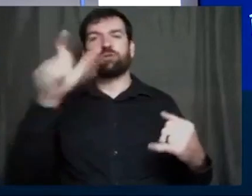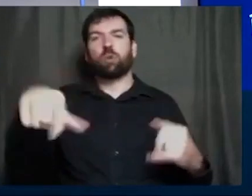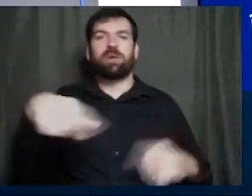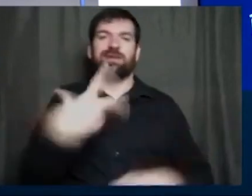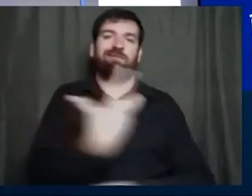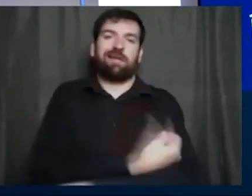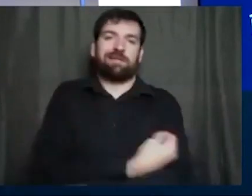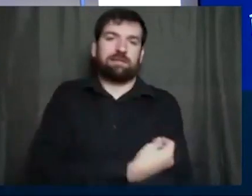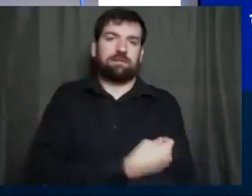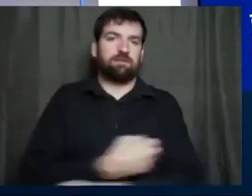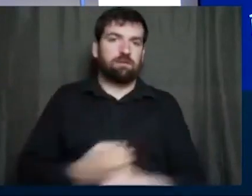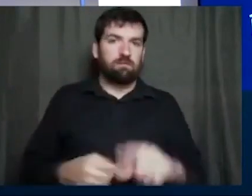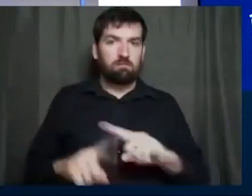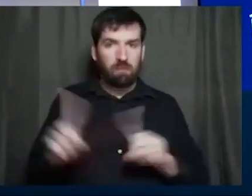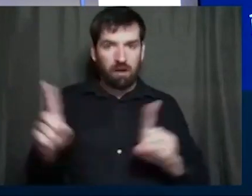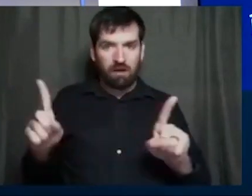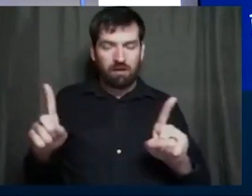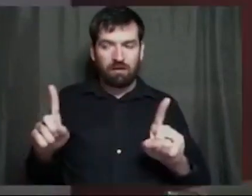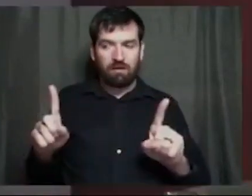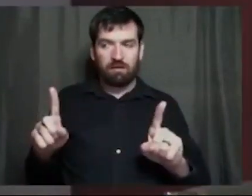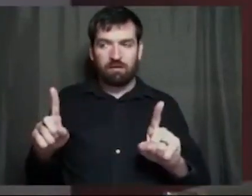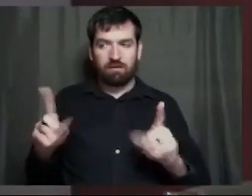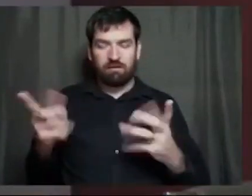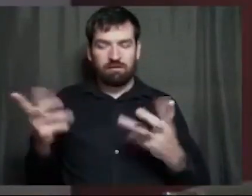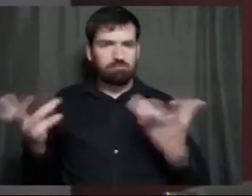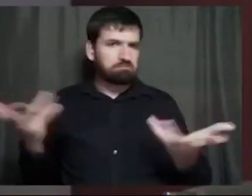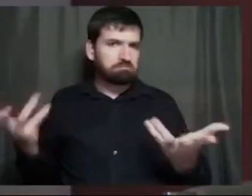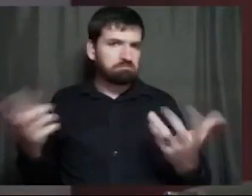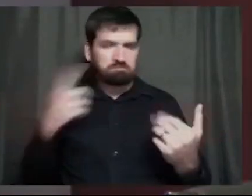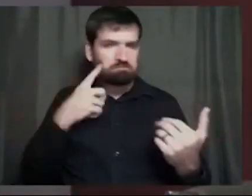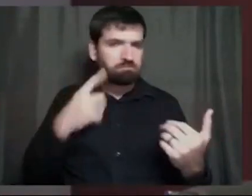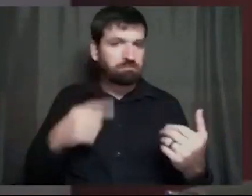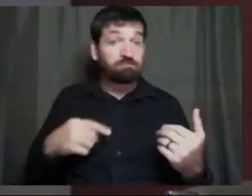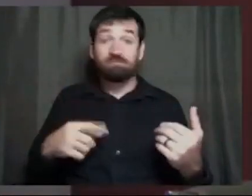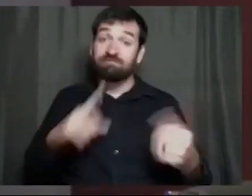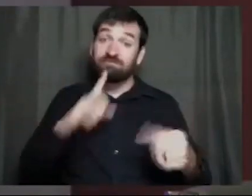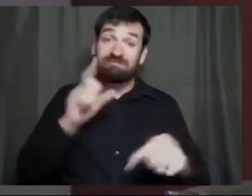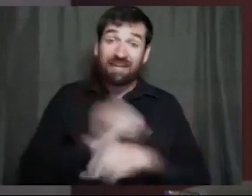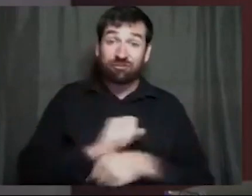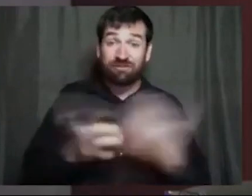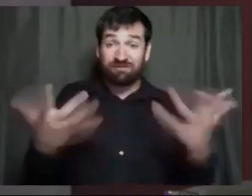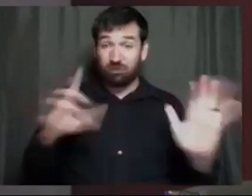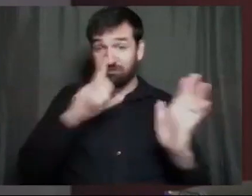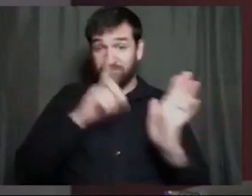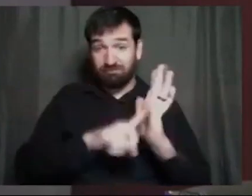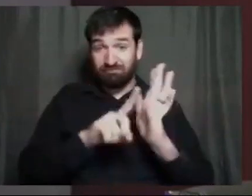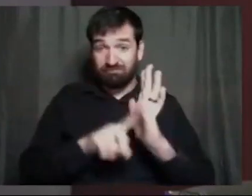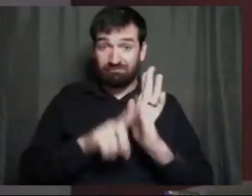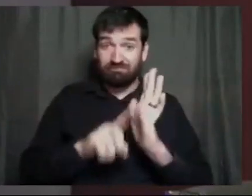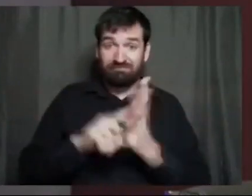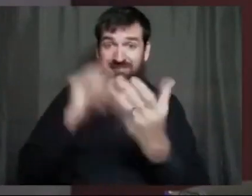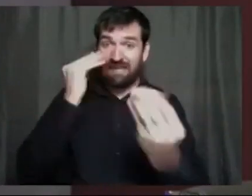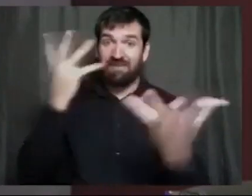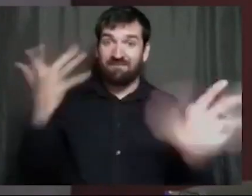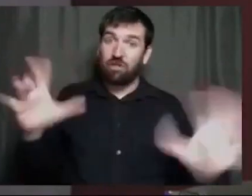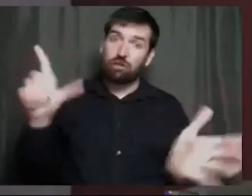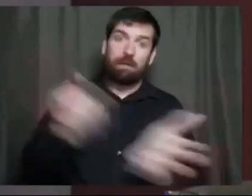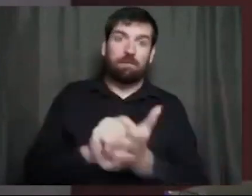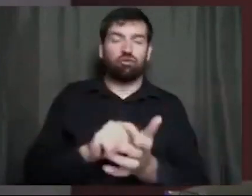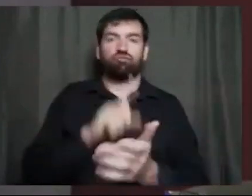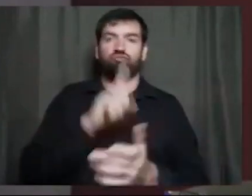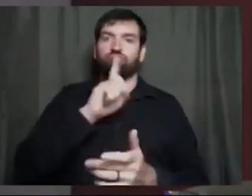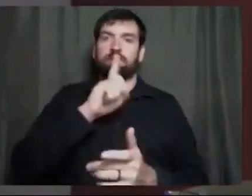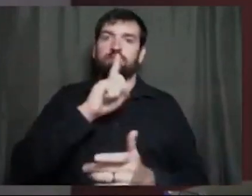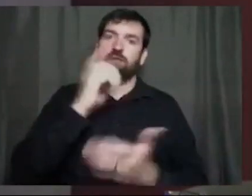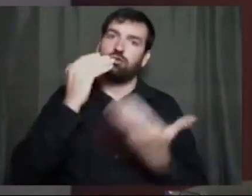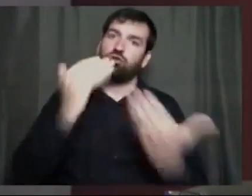got the vaccine. Yeah, so actually this has been looked at, and the data has come out and it's been published, and it's really good data that people